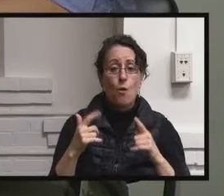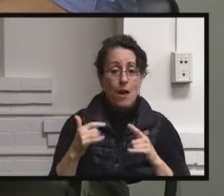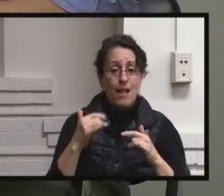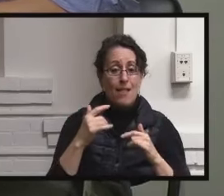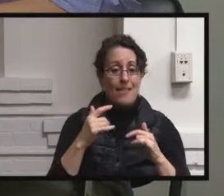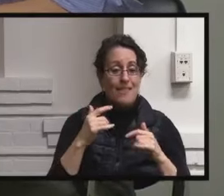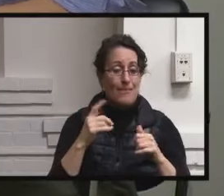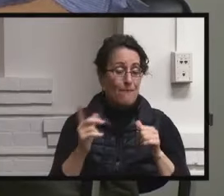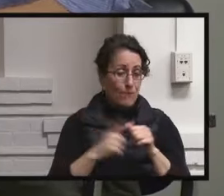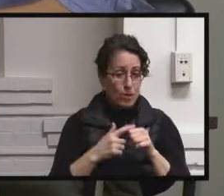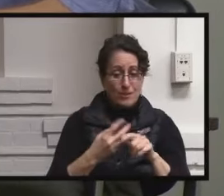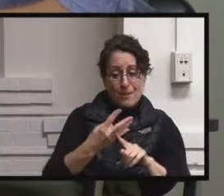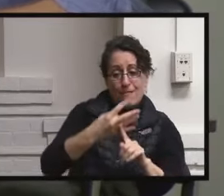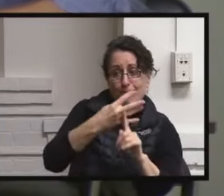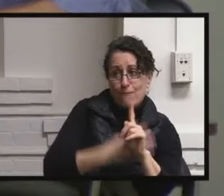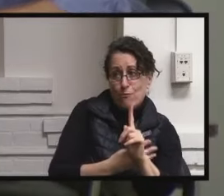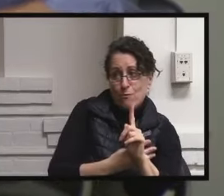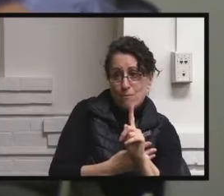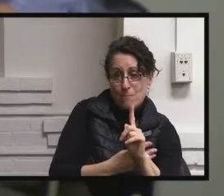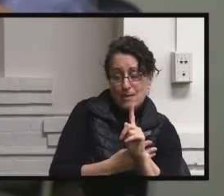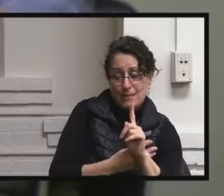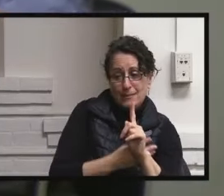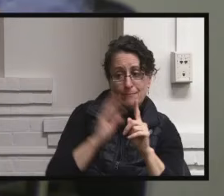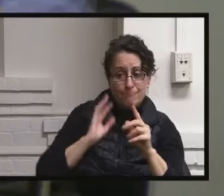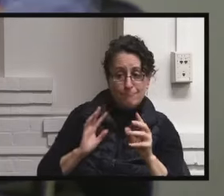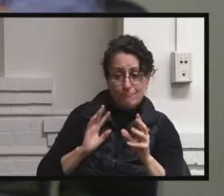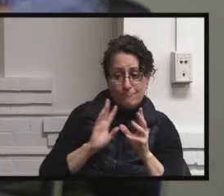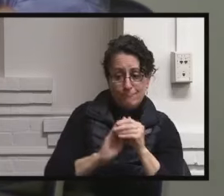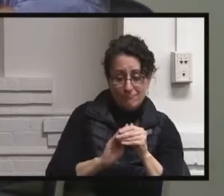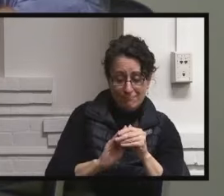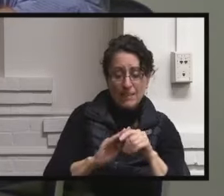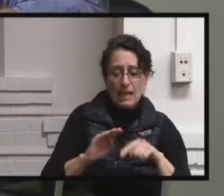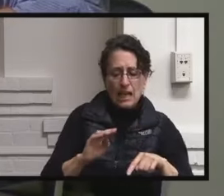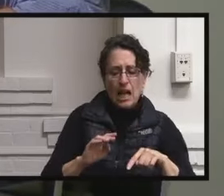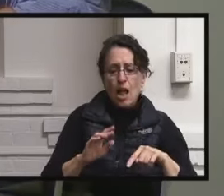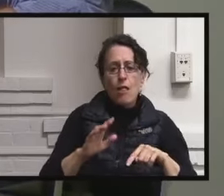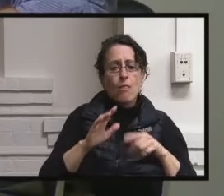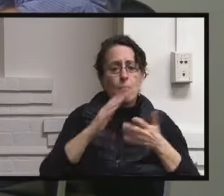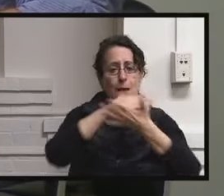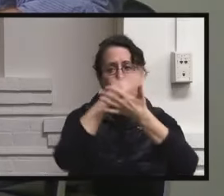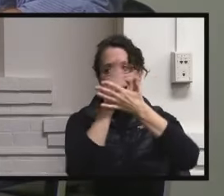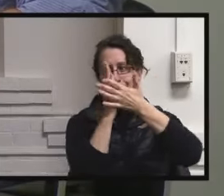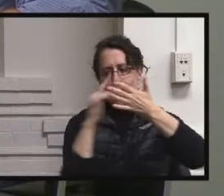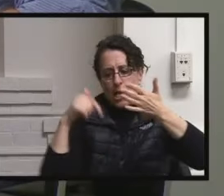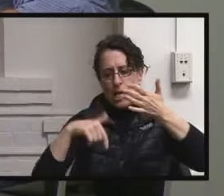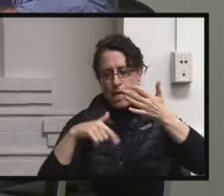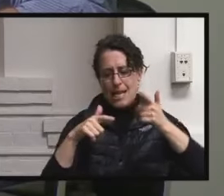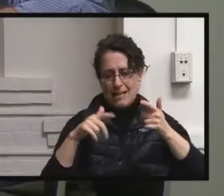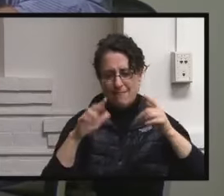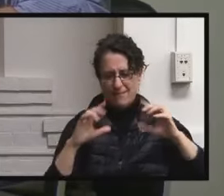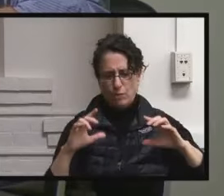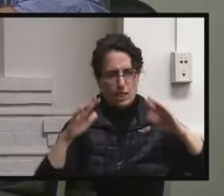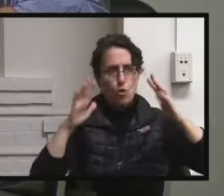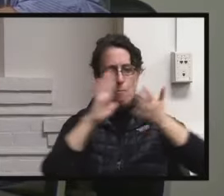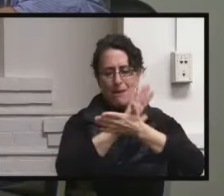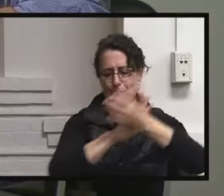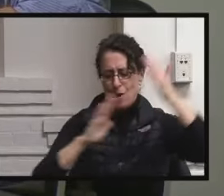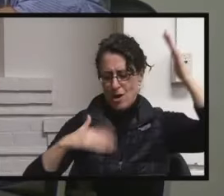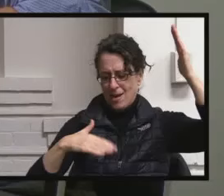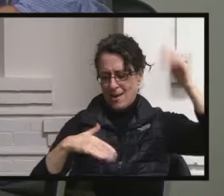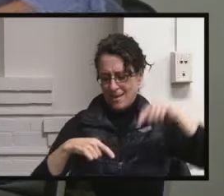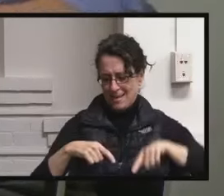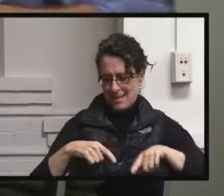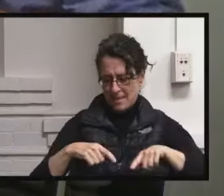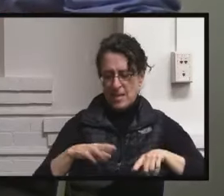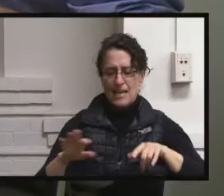you see that represented on the pie chart on the lower half of your page. The reason we have those 2 years and those particular